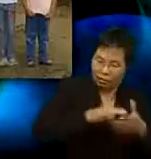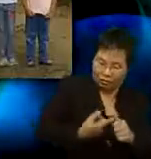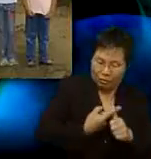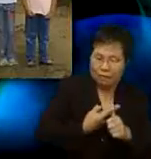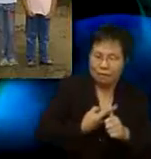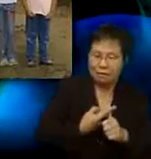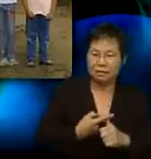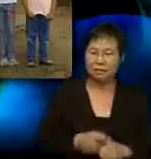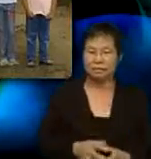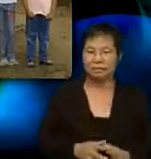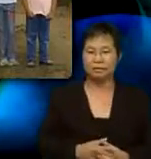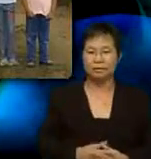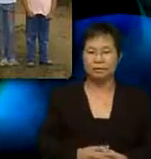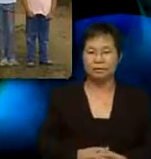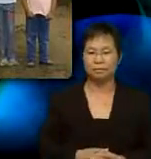first.